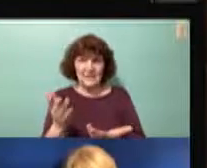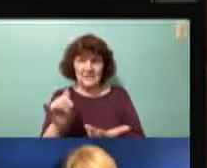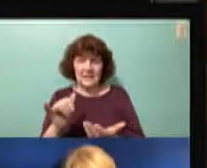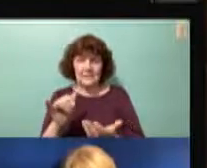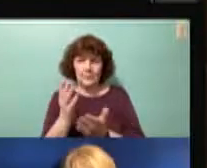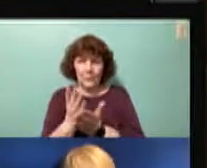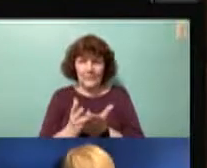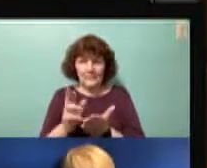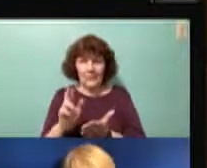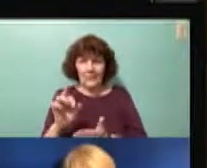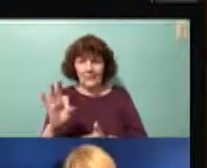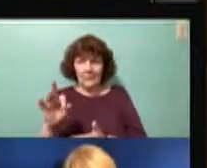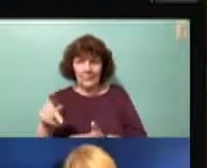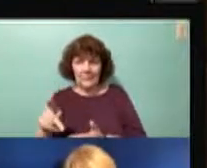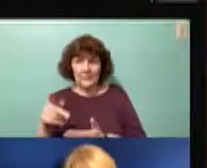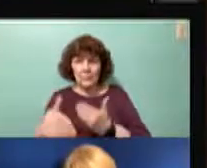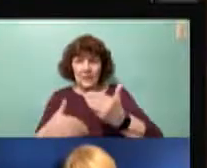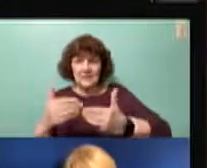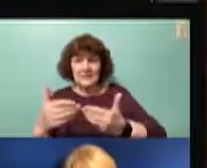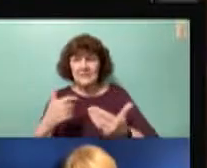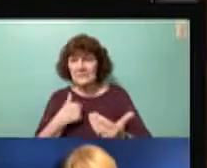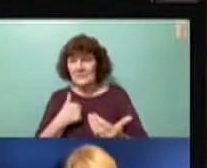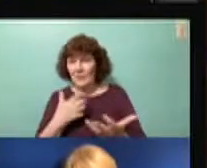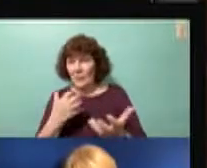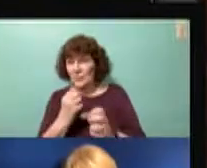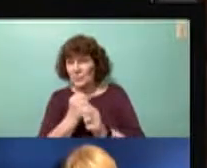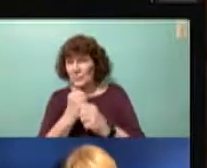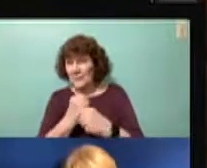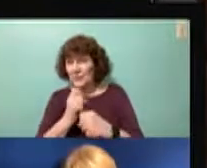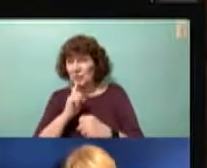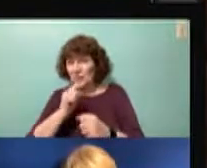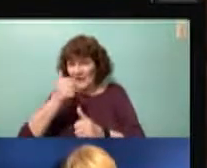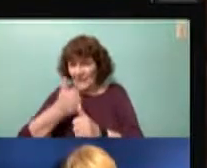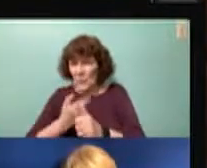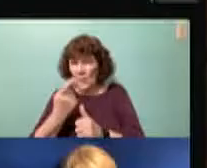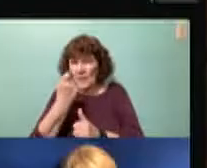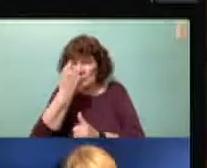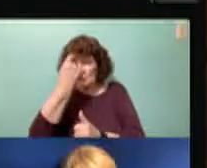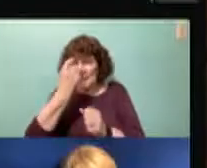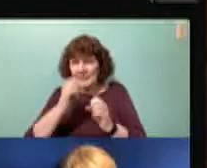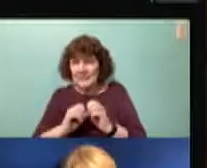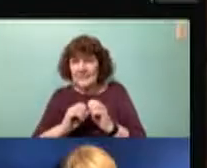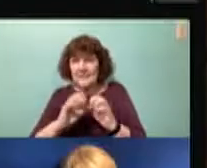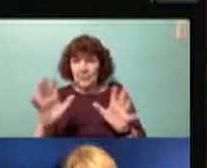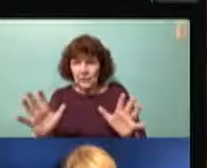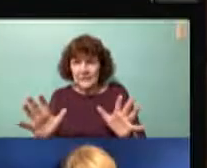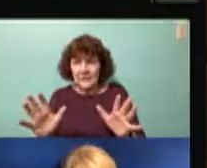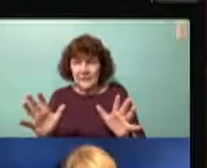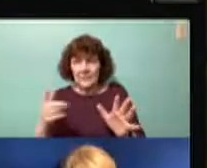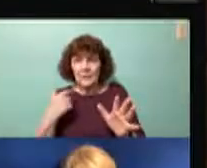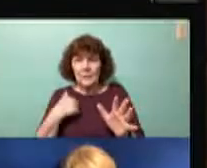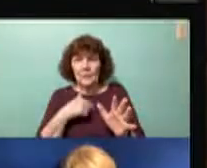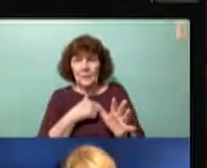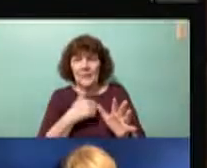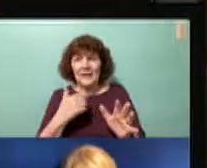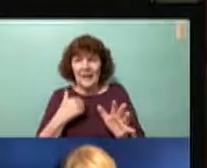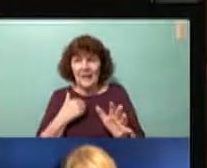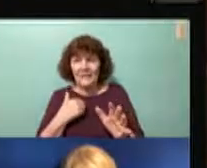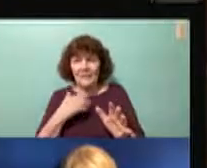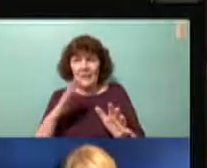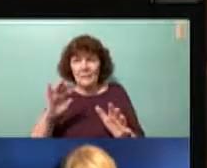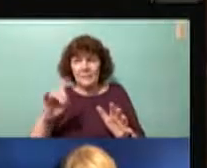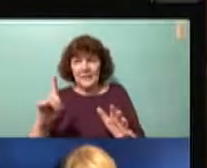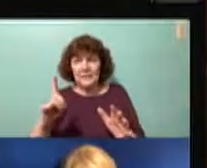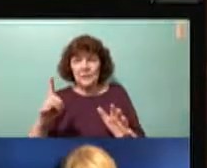process, and I just wanted to make sure everybody was clear that there's a bid protest process